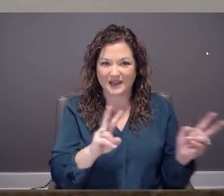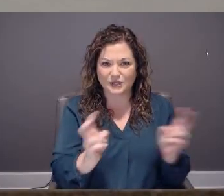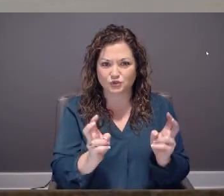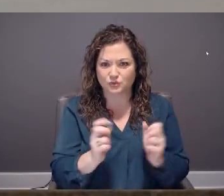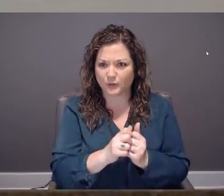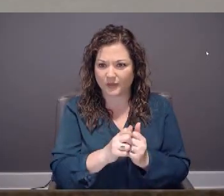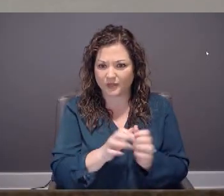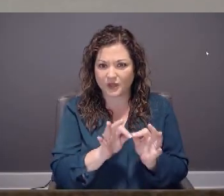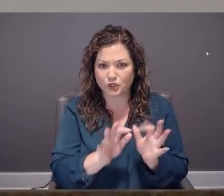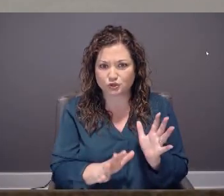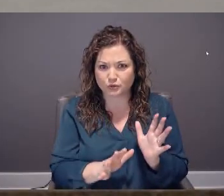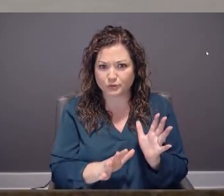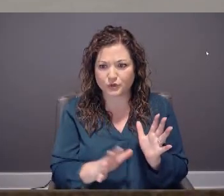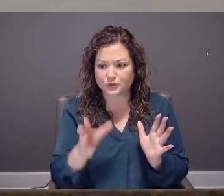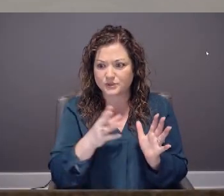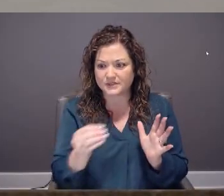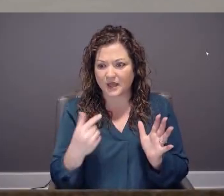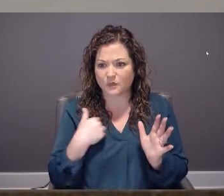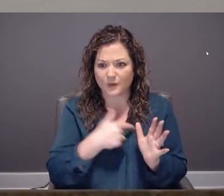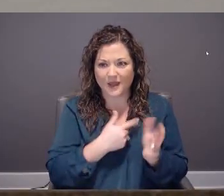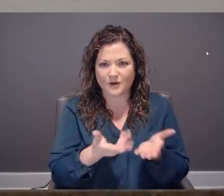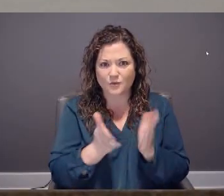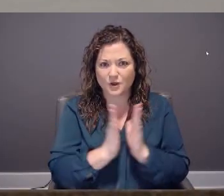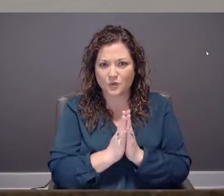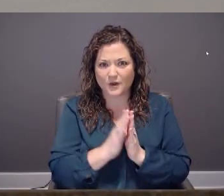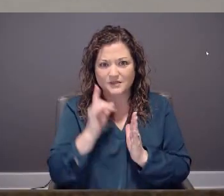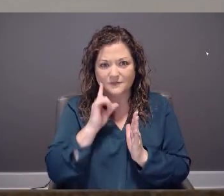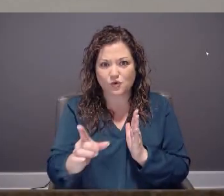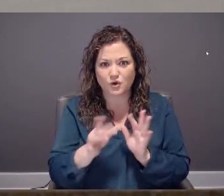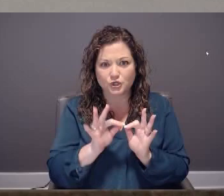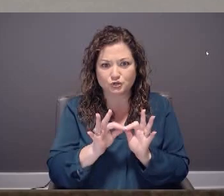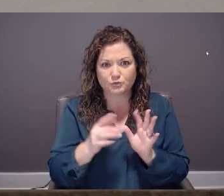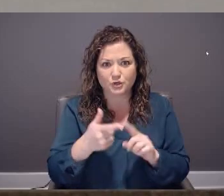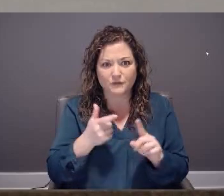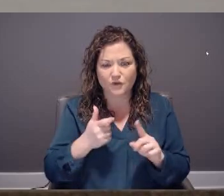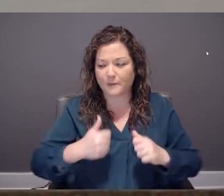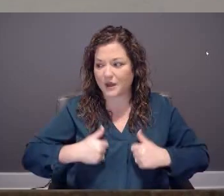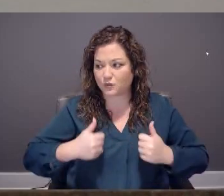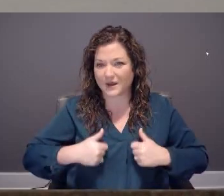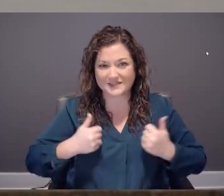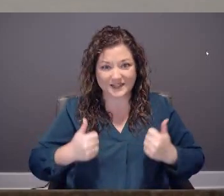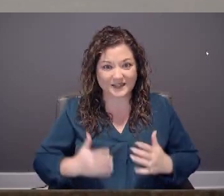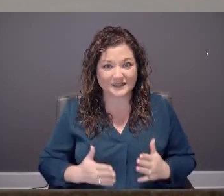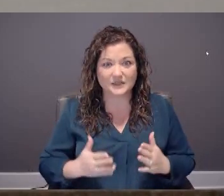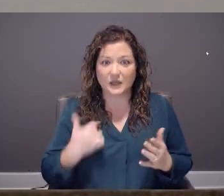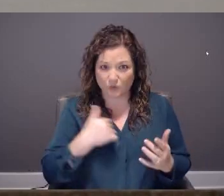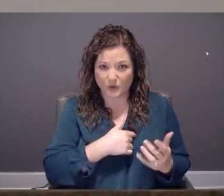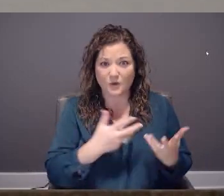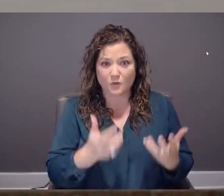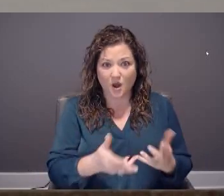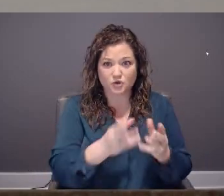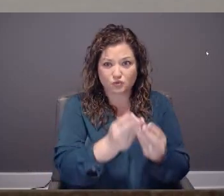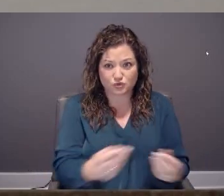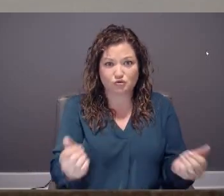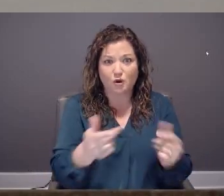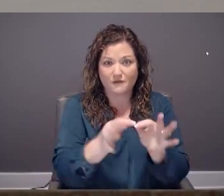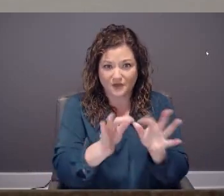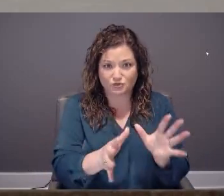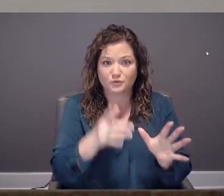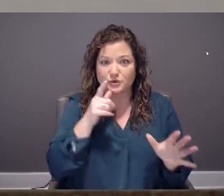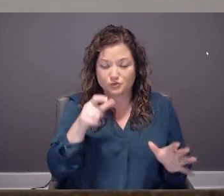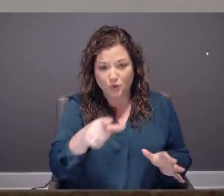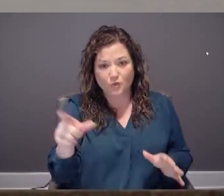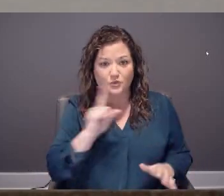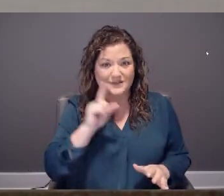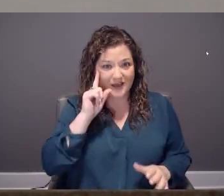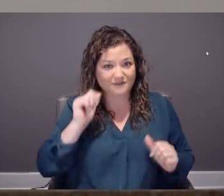Okay. And we have a request for interpretation from a resident, and we want to get the interpretation issue resolved so they can participate in the meeting